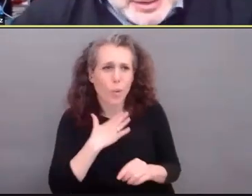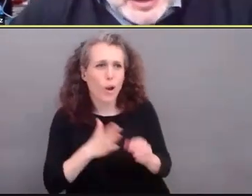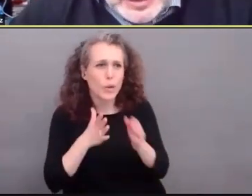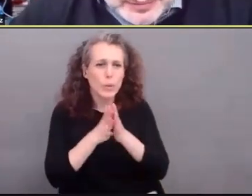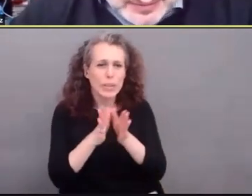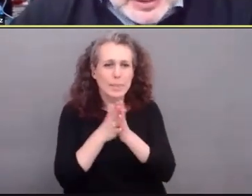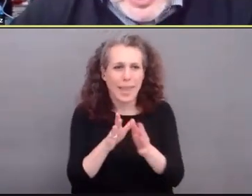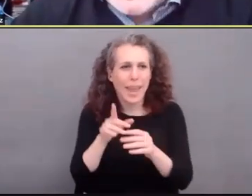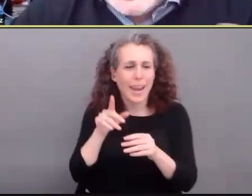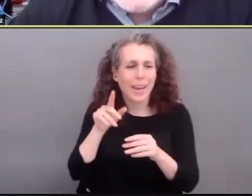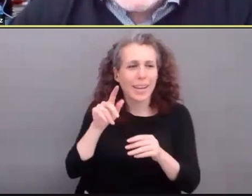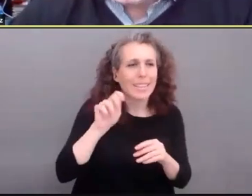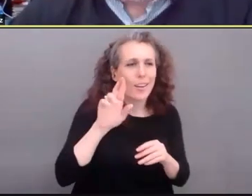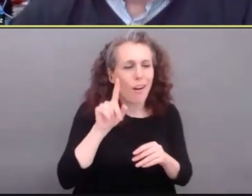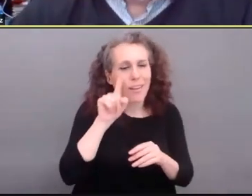this TR